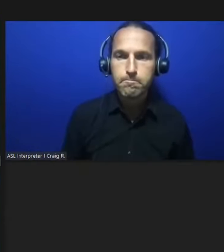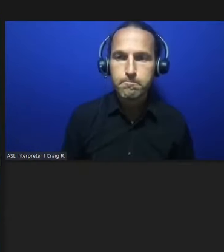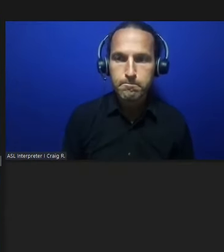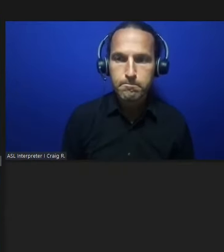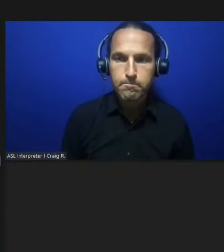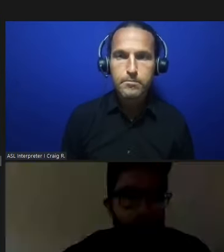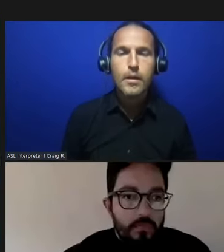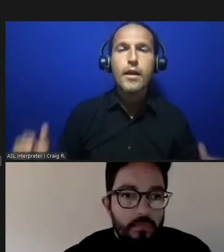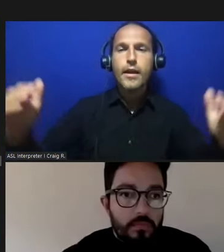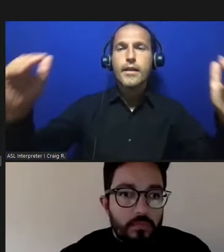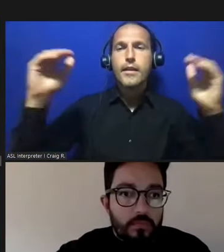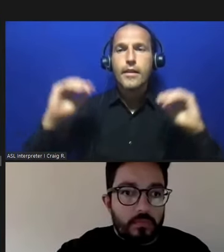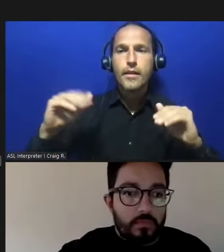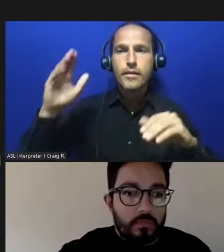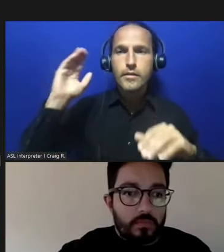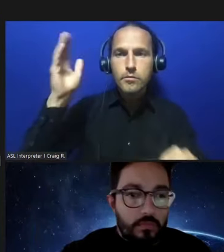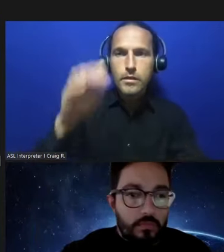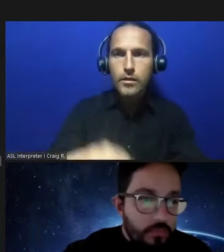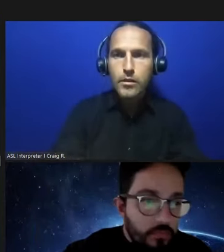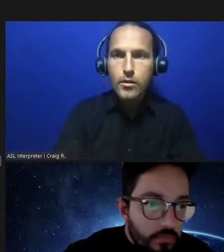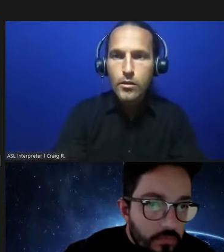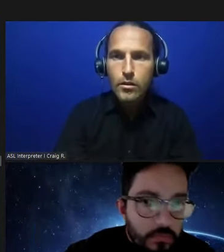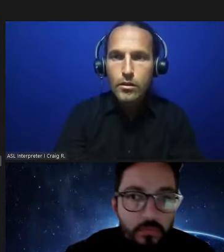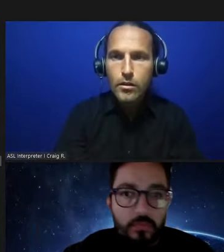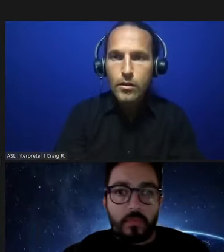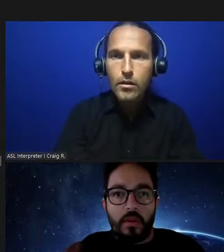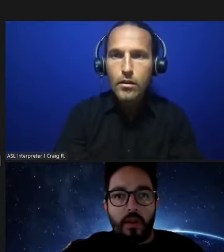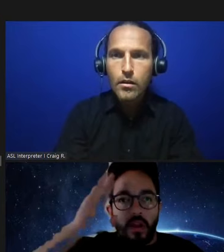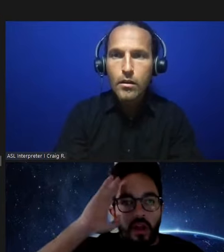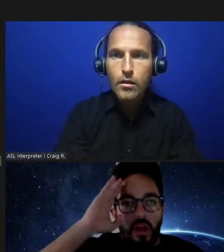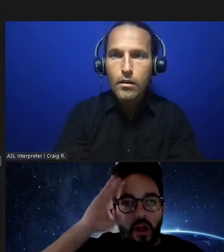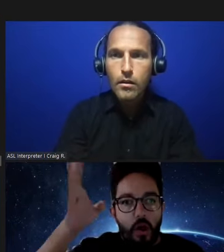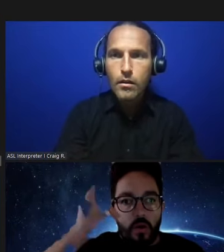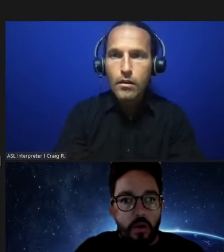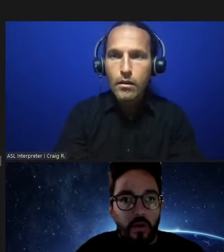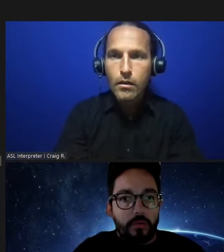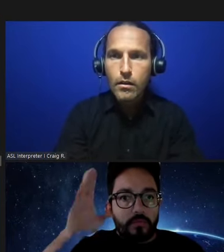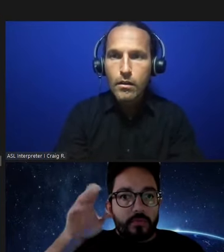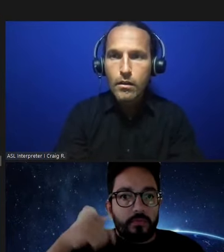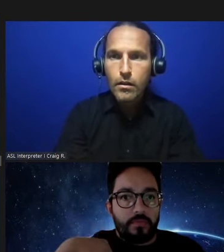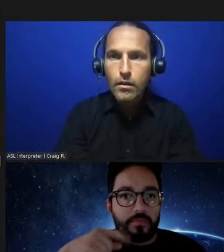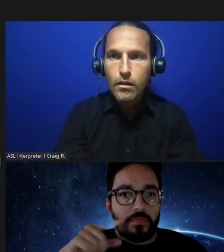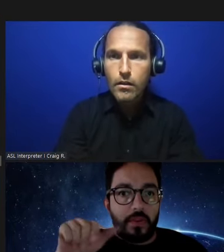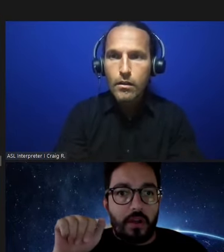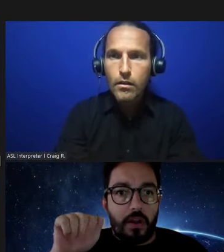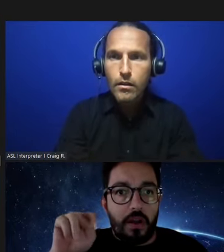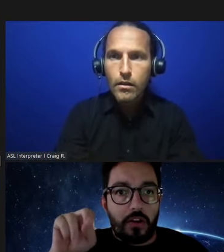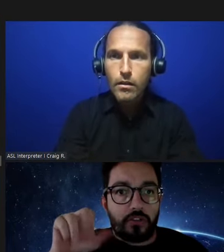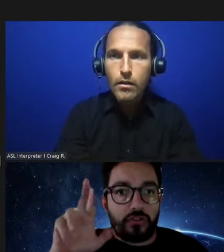We'll move to our next speaker. Oh, I'm sorry. Are we able to hear Andreas Piedrahita?